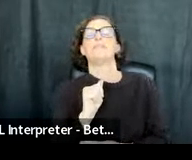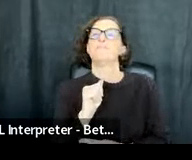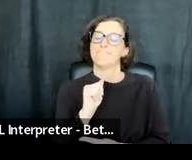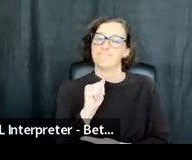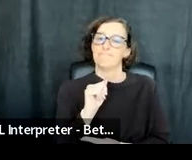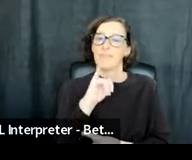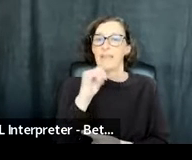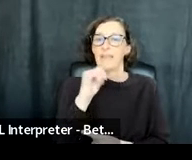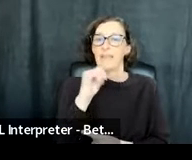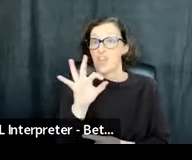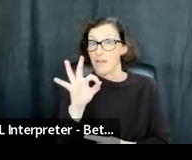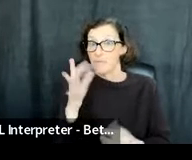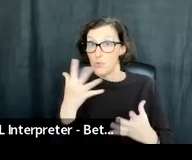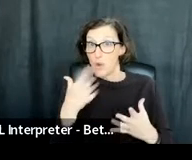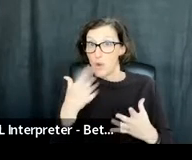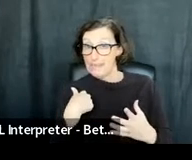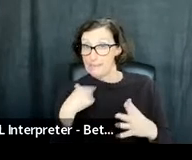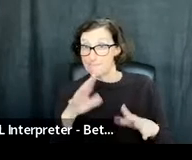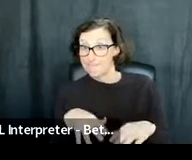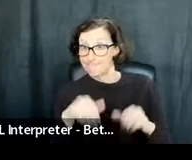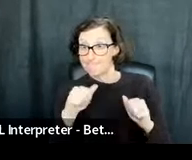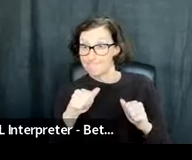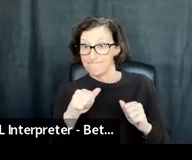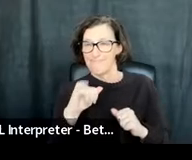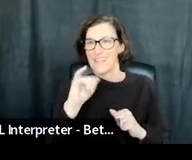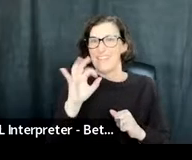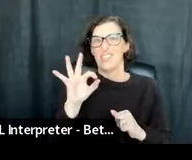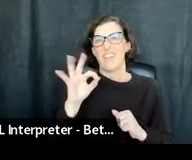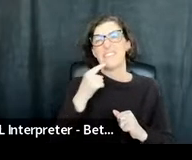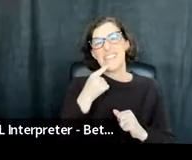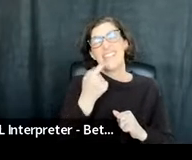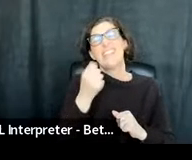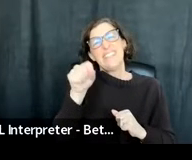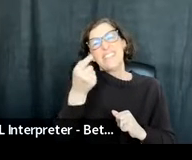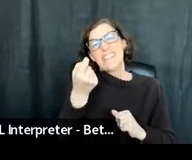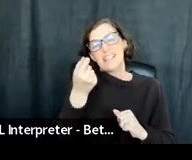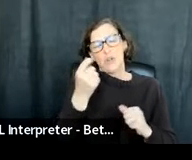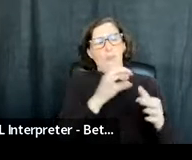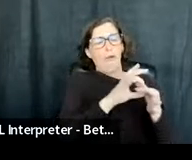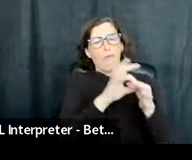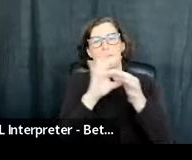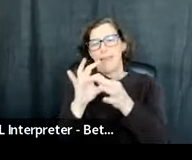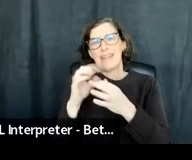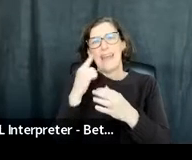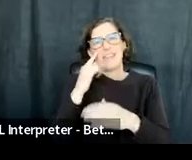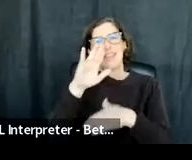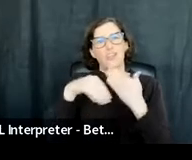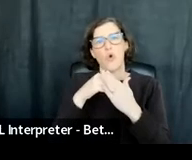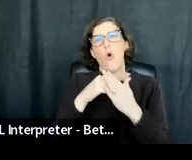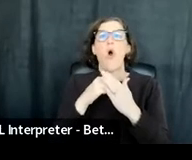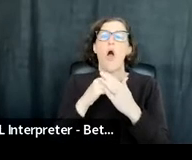Jeff, do you want me to jump in, or do you want to? They kind of go hand in hand. Yeah. I mean, Mm-hmm. I think it all goes back to that